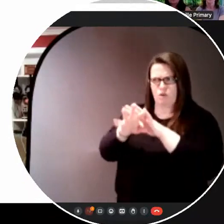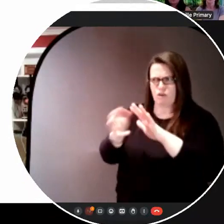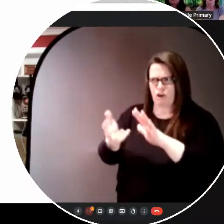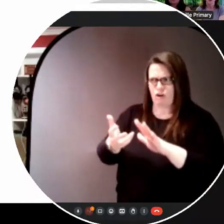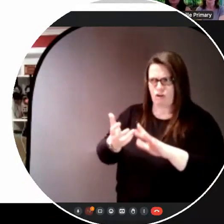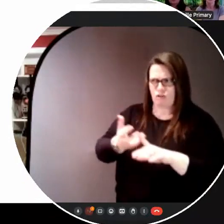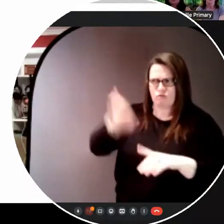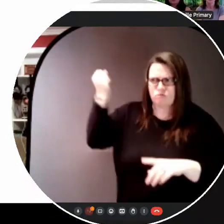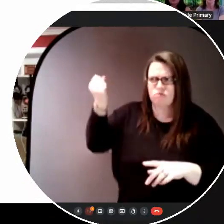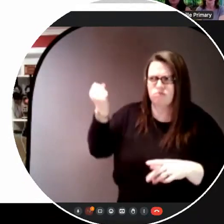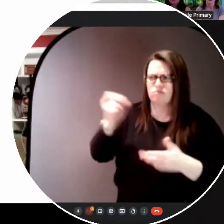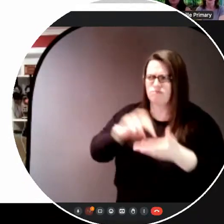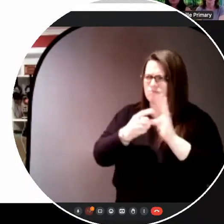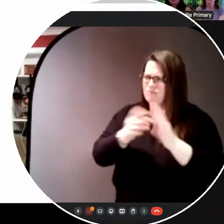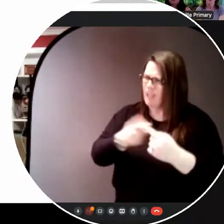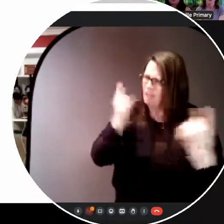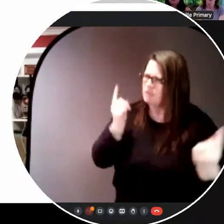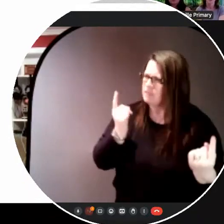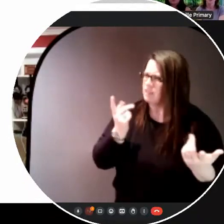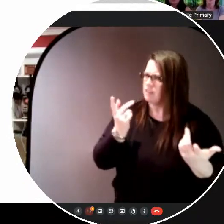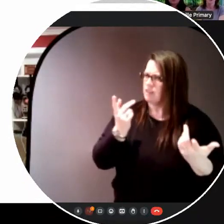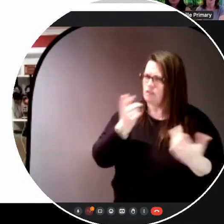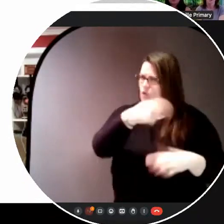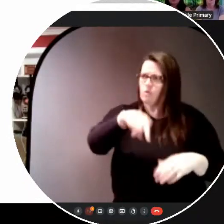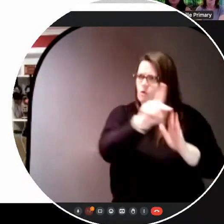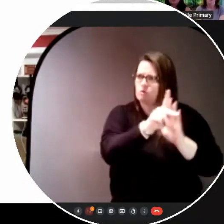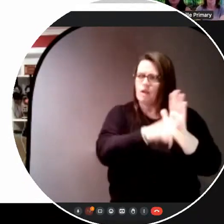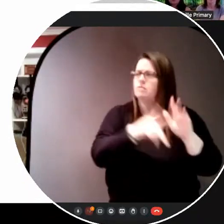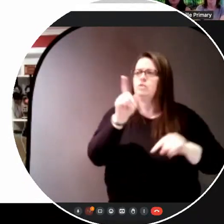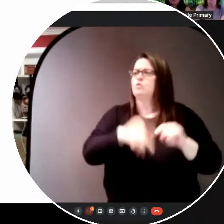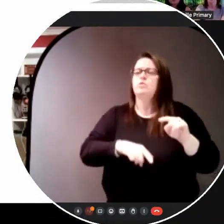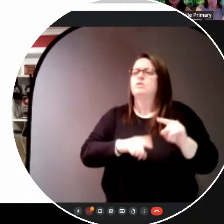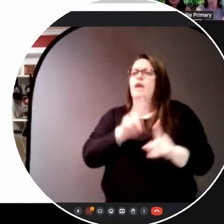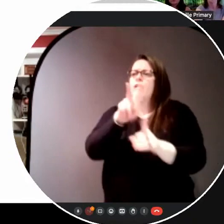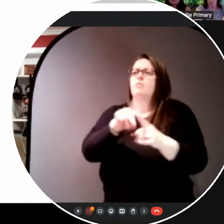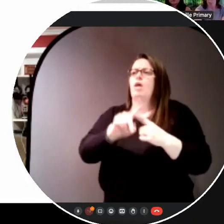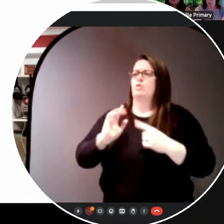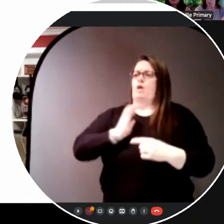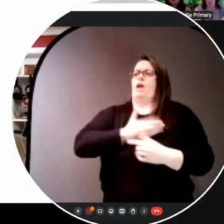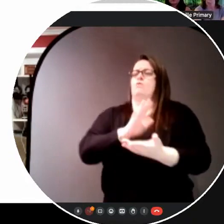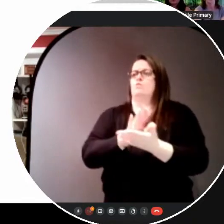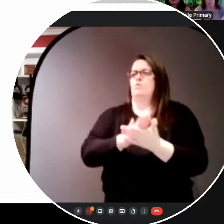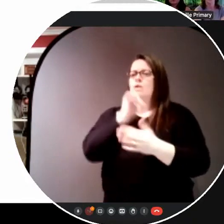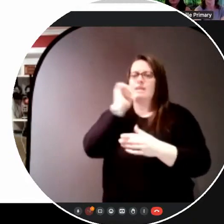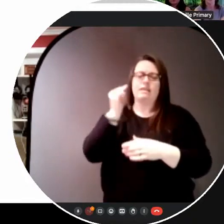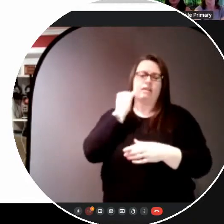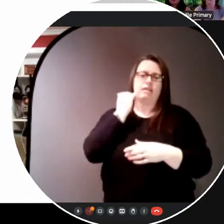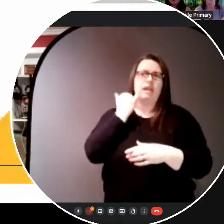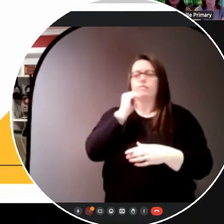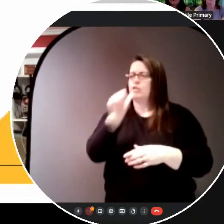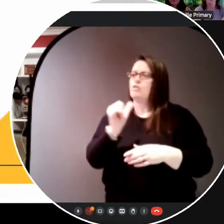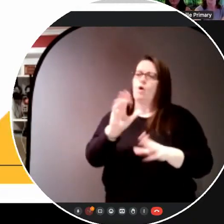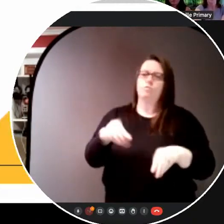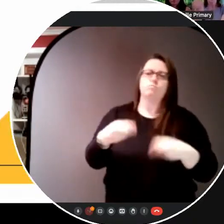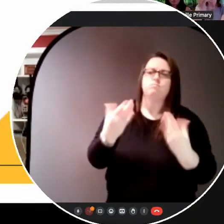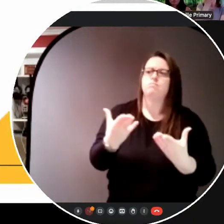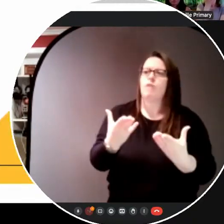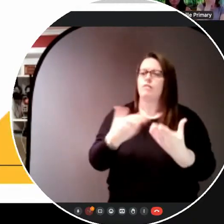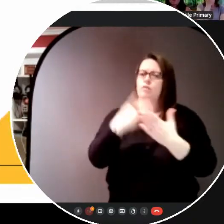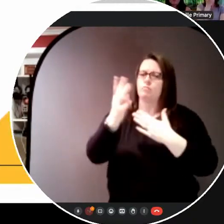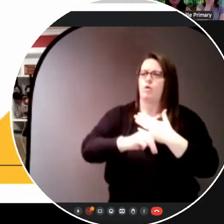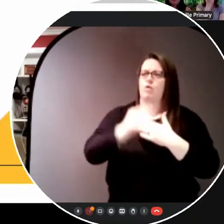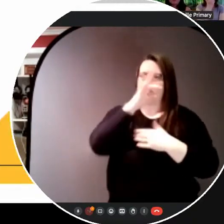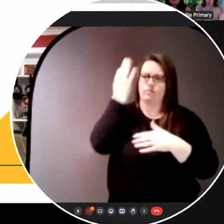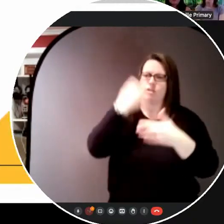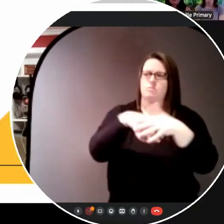can't apply those policies here at our school if we're not going to be able to offer the French immersion as a core program.